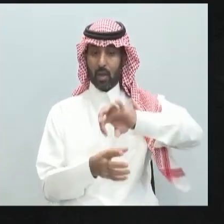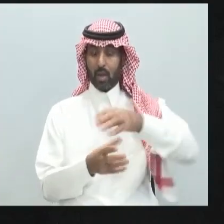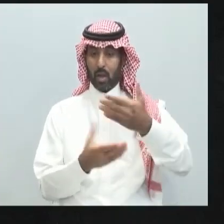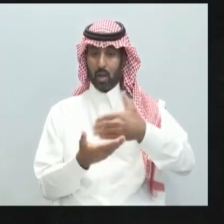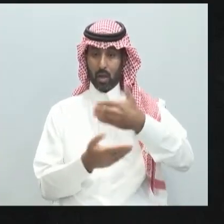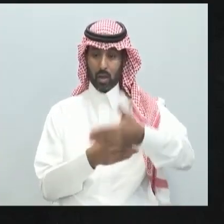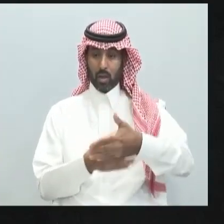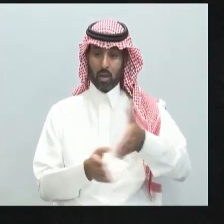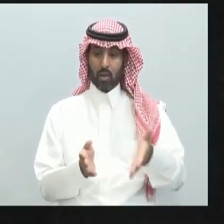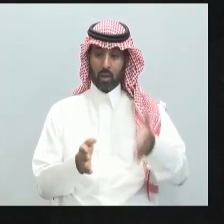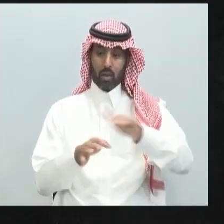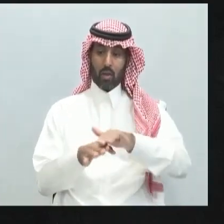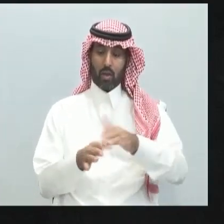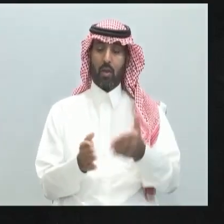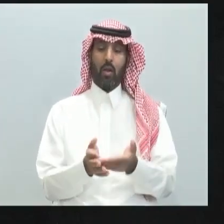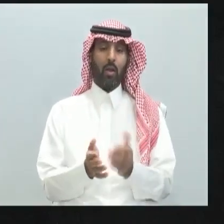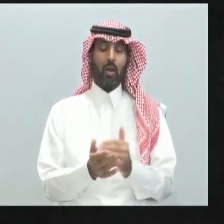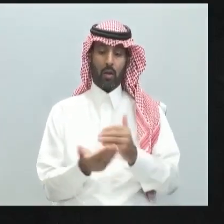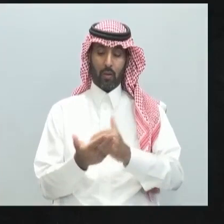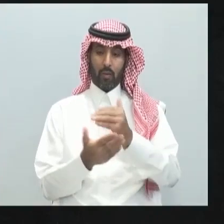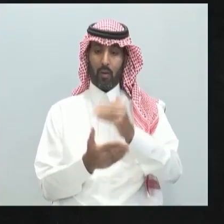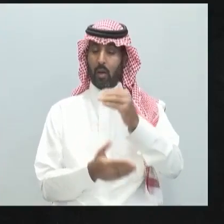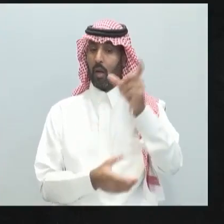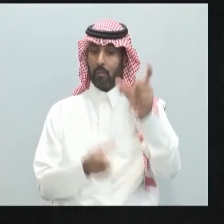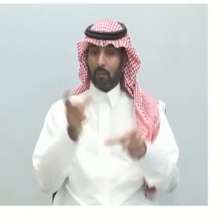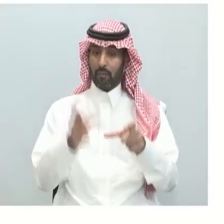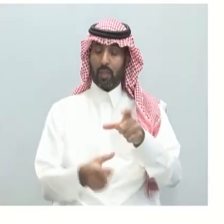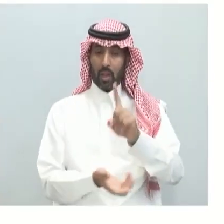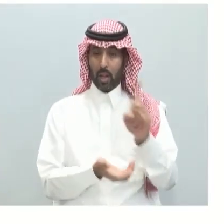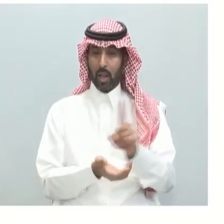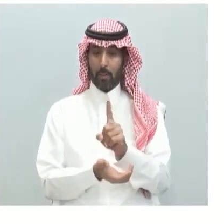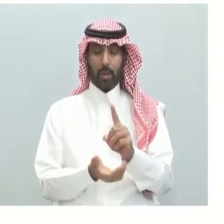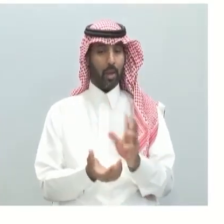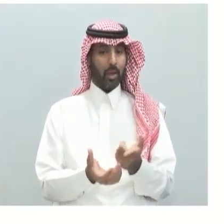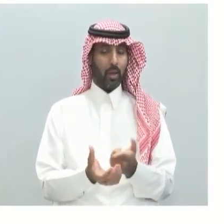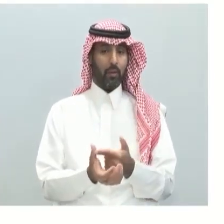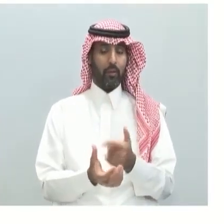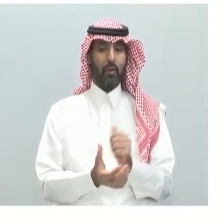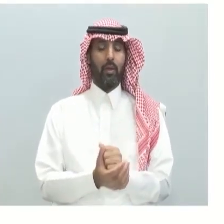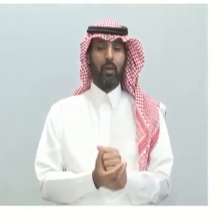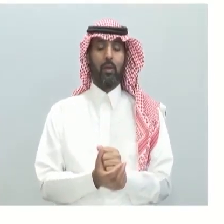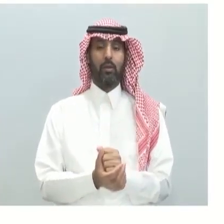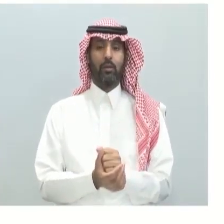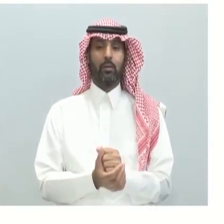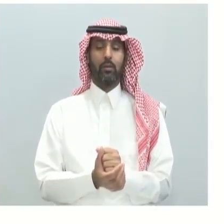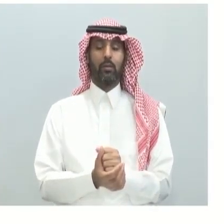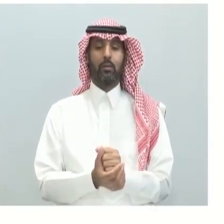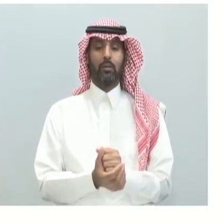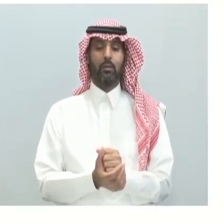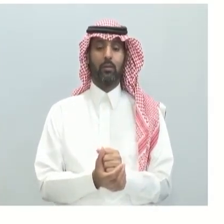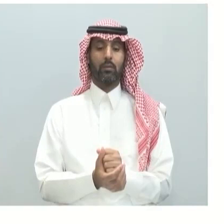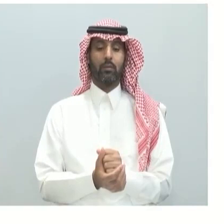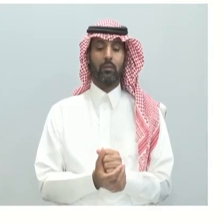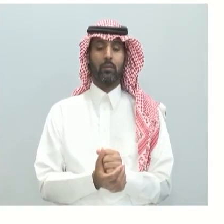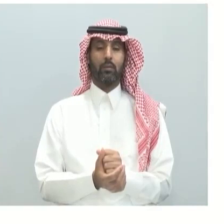How green is such packaging? So we have levels of green, now we know. So we're asking here, how green such packaging